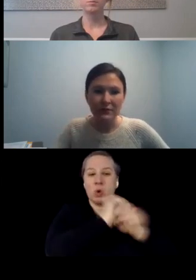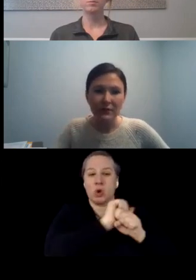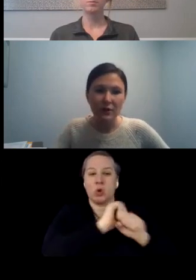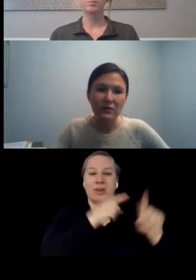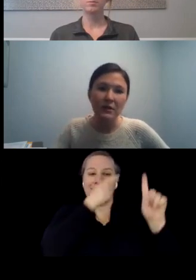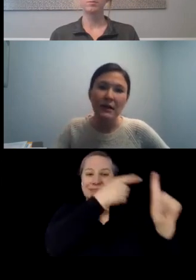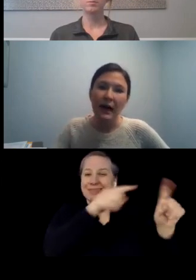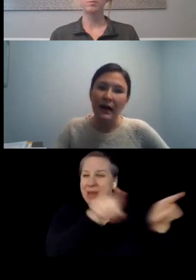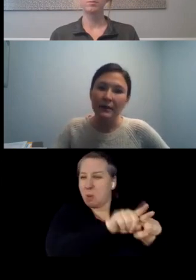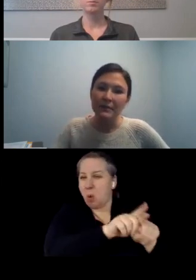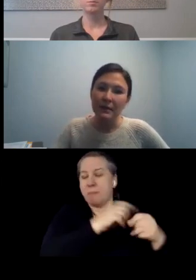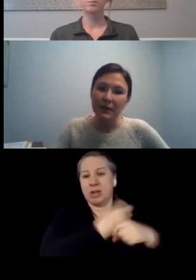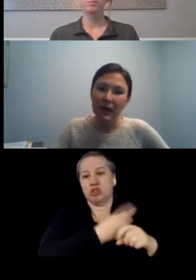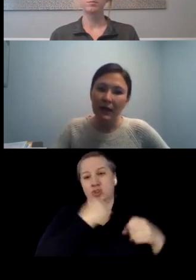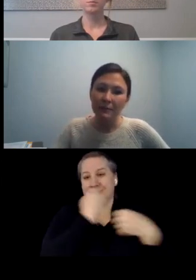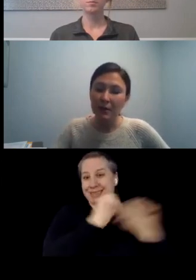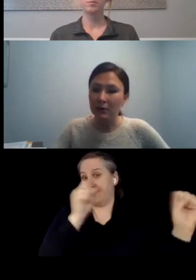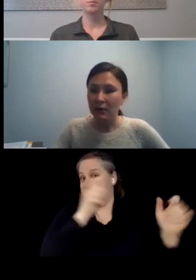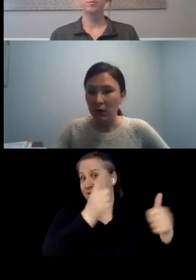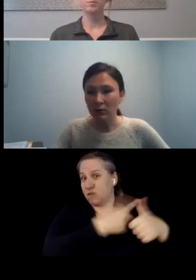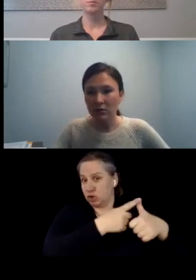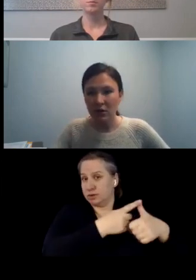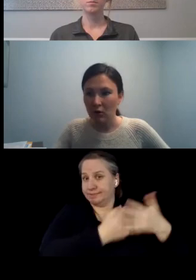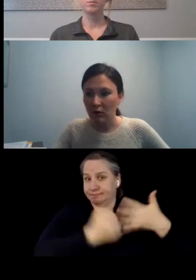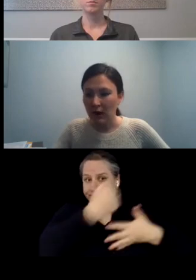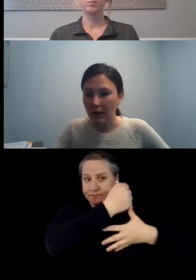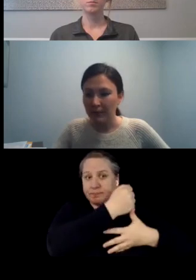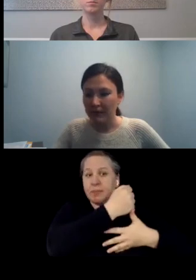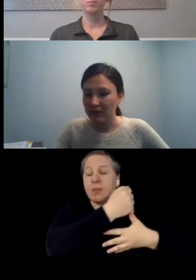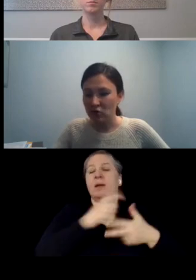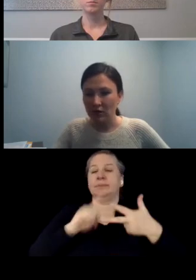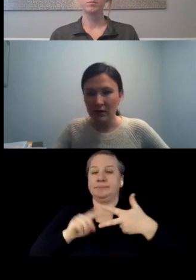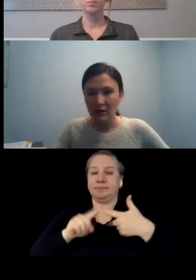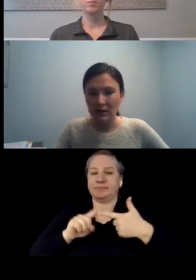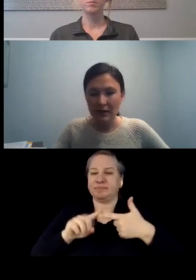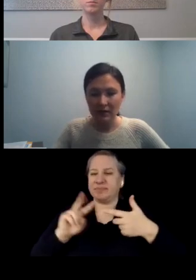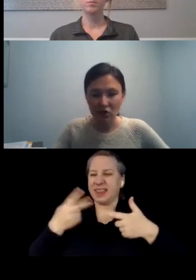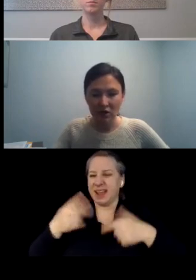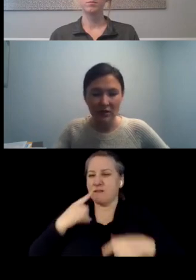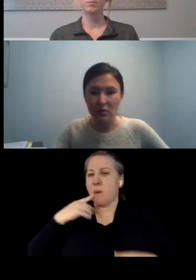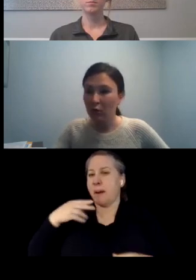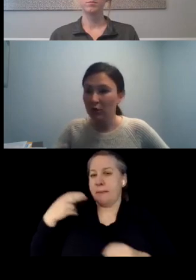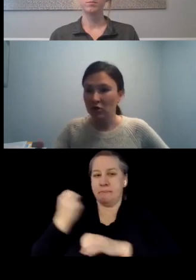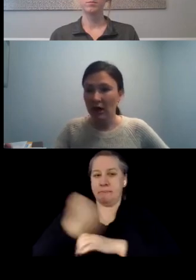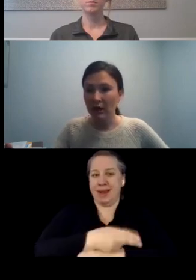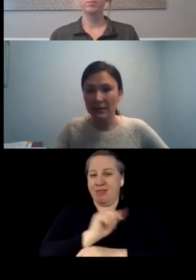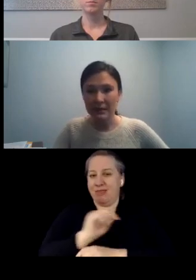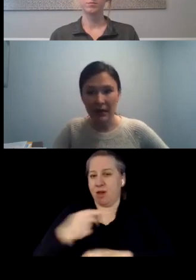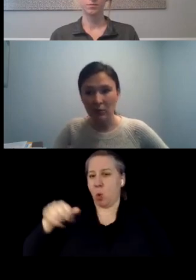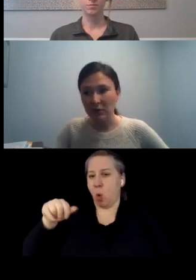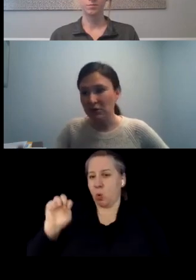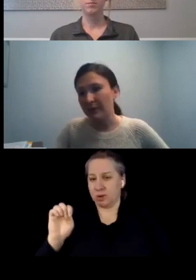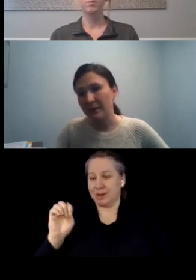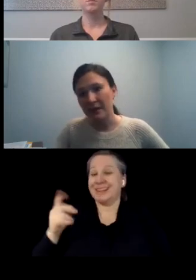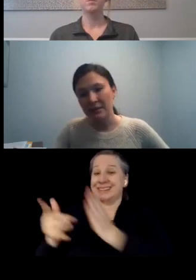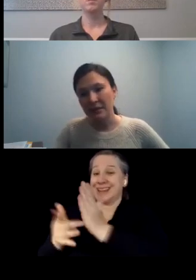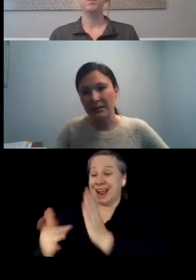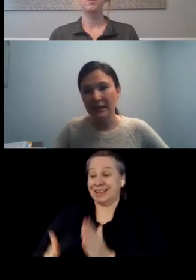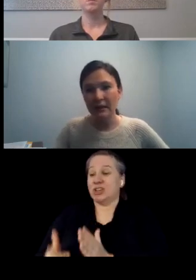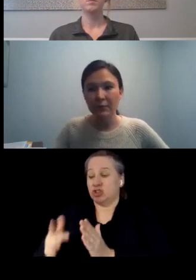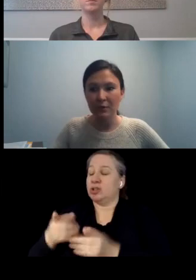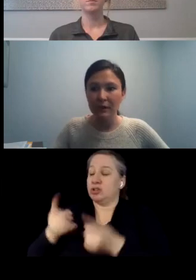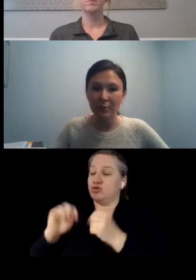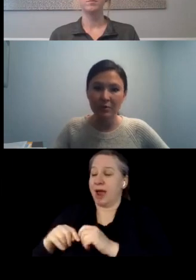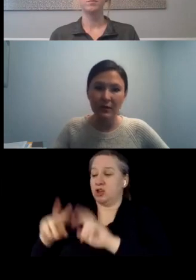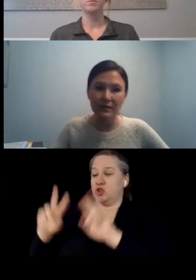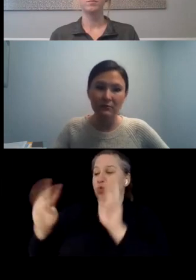on safety first. Same thing on beat or meet the quote. So essentially the technician is quoting a job based on how much time they think that it's going to